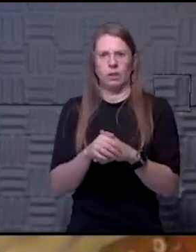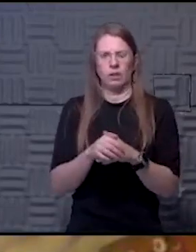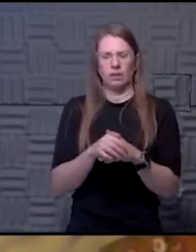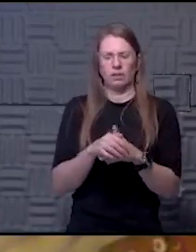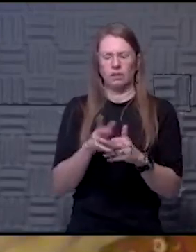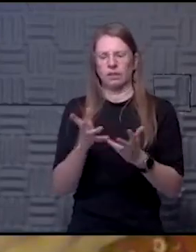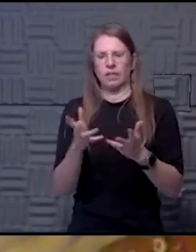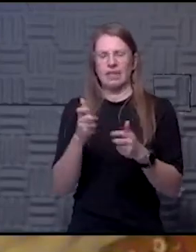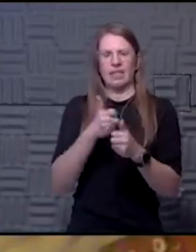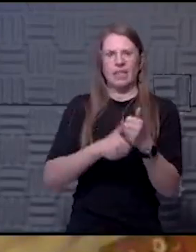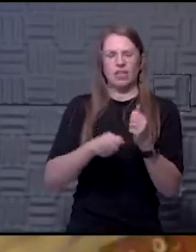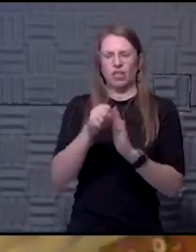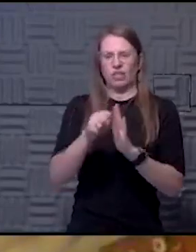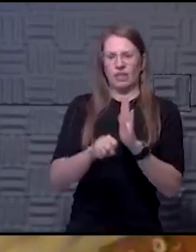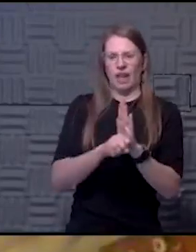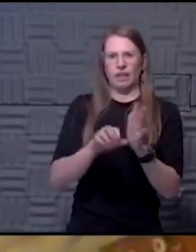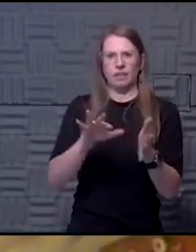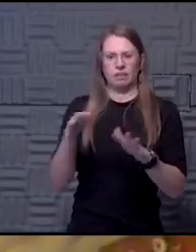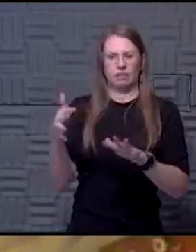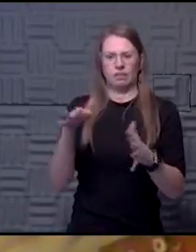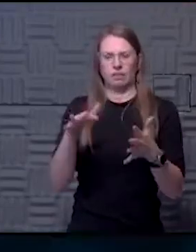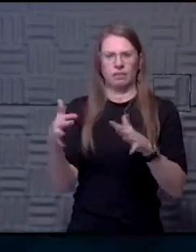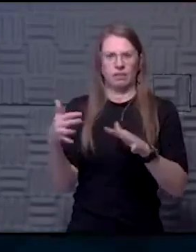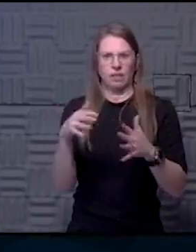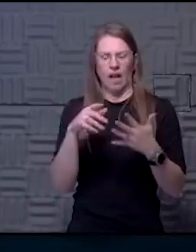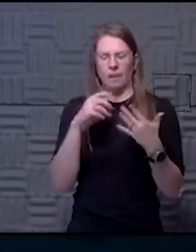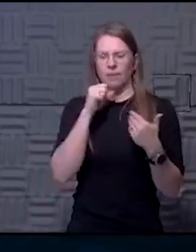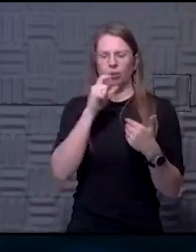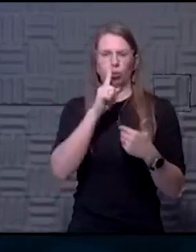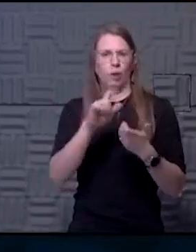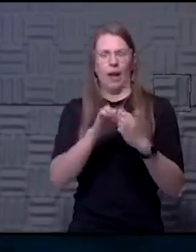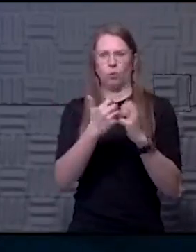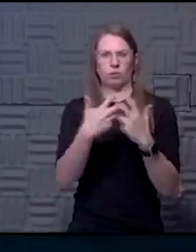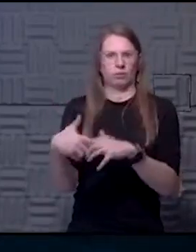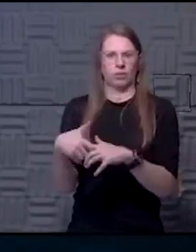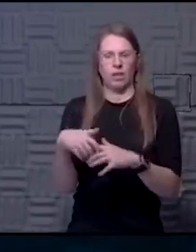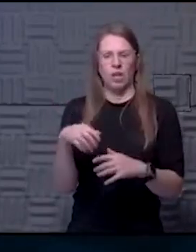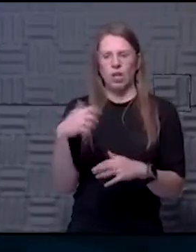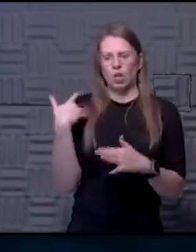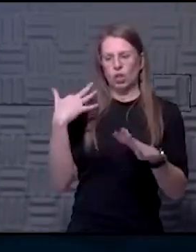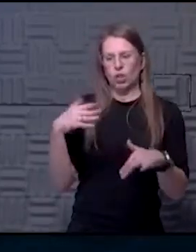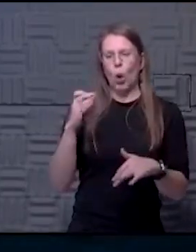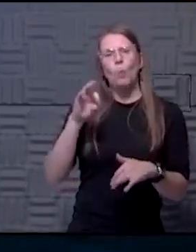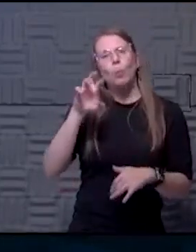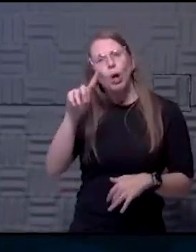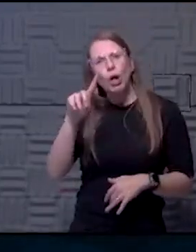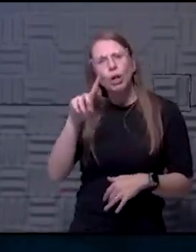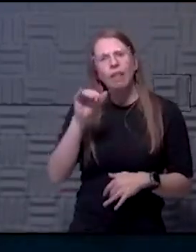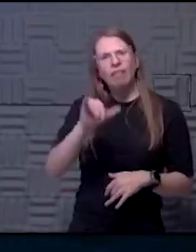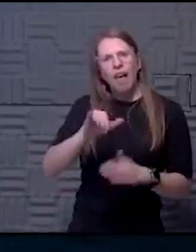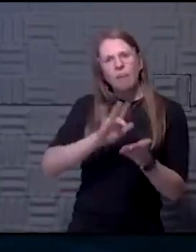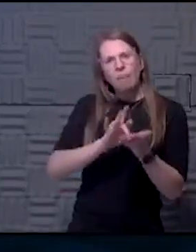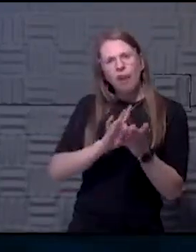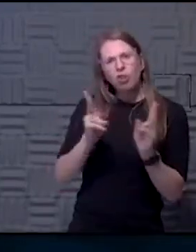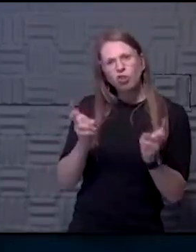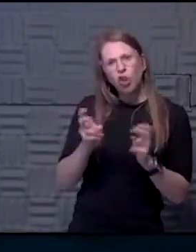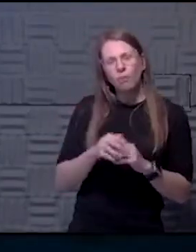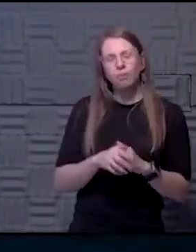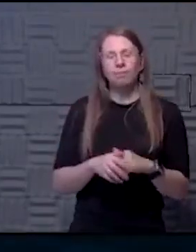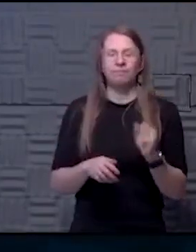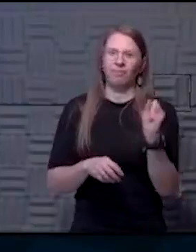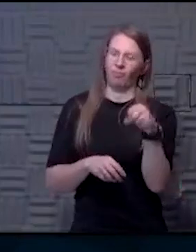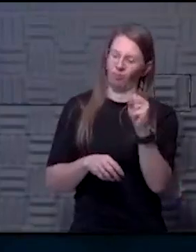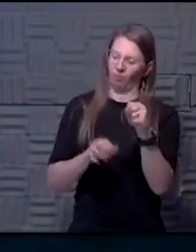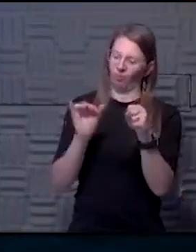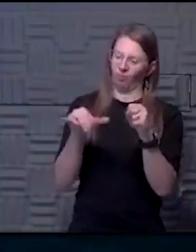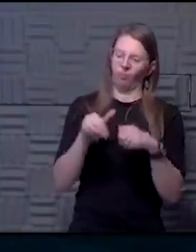just doesn't pencil out. Not sure how that works. Yeah, and Leah, snowbird's a medical term? Yeah, it is. That's exactly